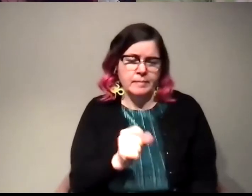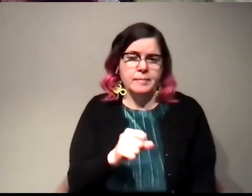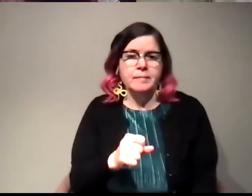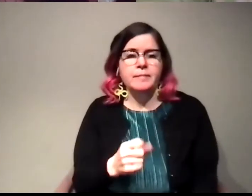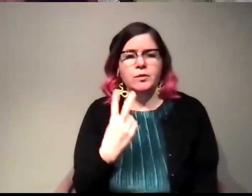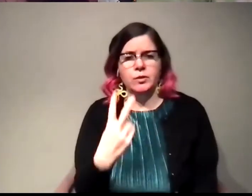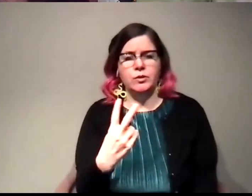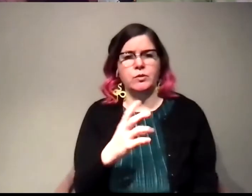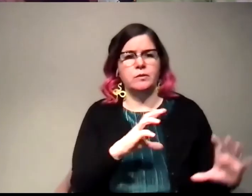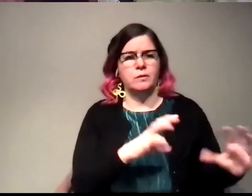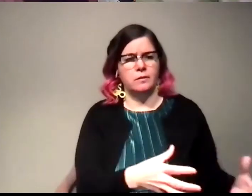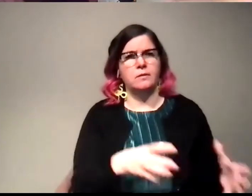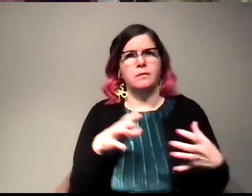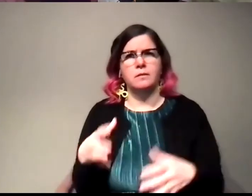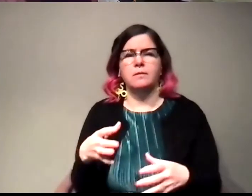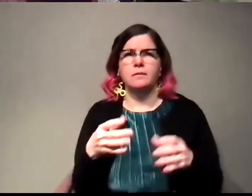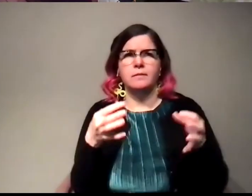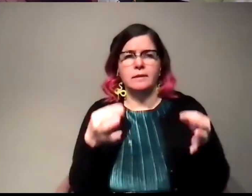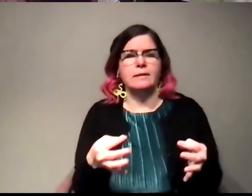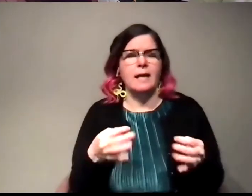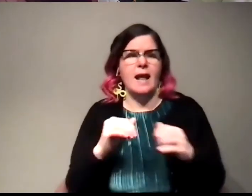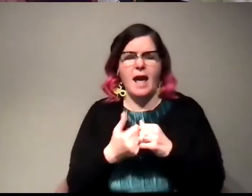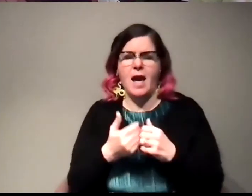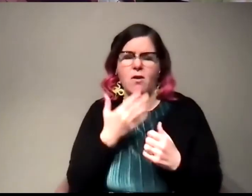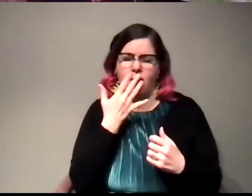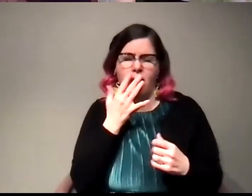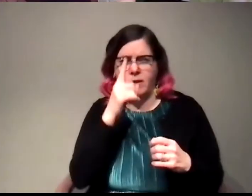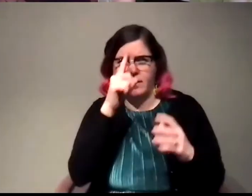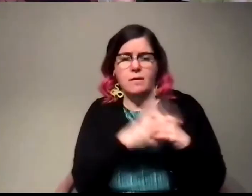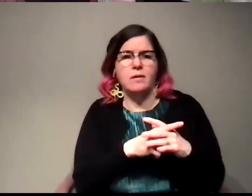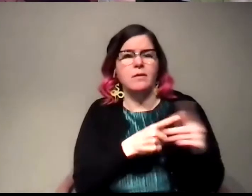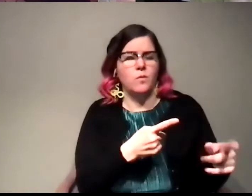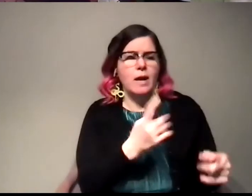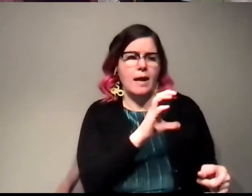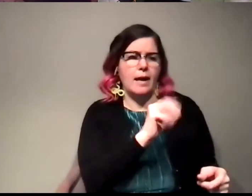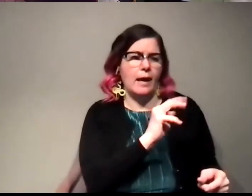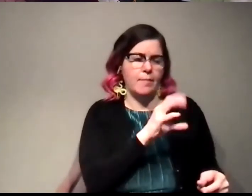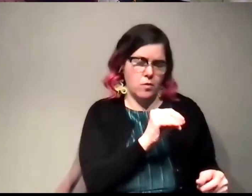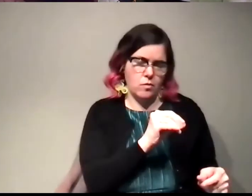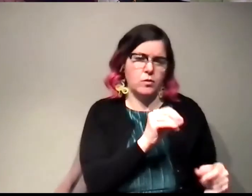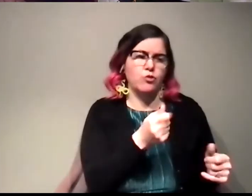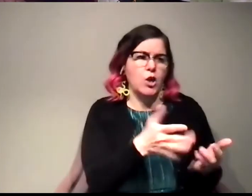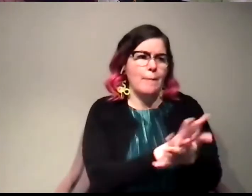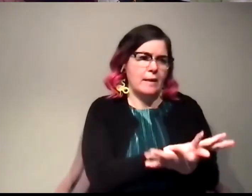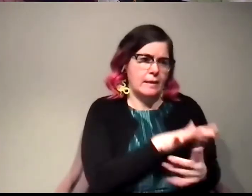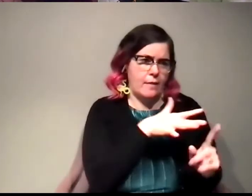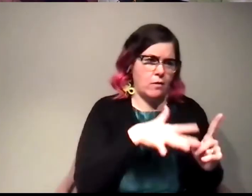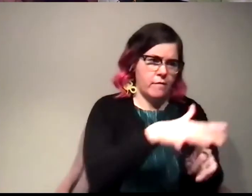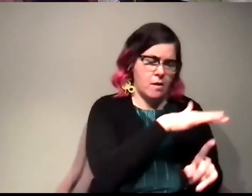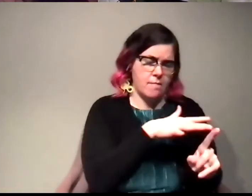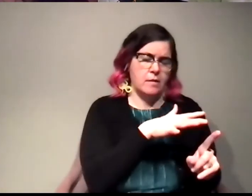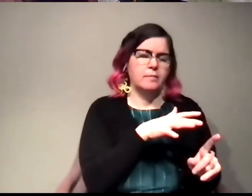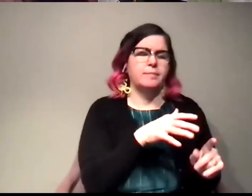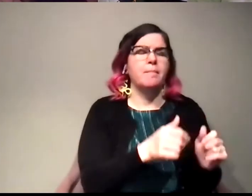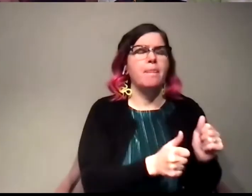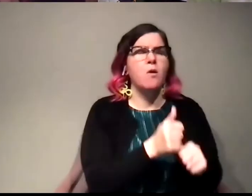main kind of determinants for how their bodies will be colored come to mind. One of them is camouflage, so trying to blend in with their surroundings. Most of the